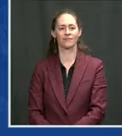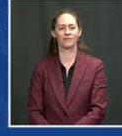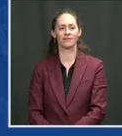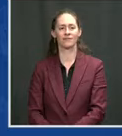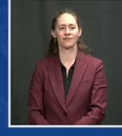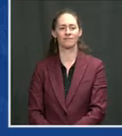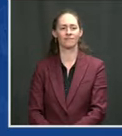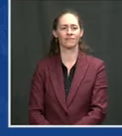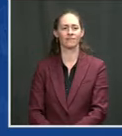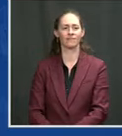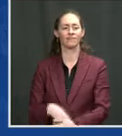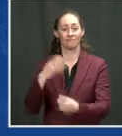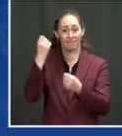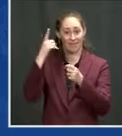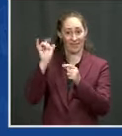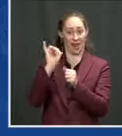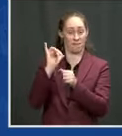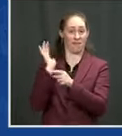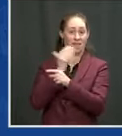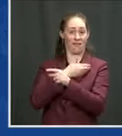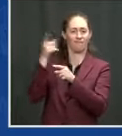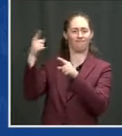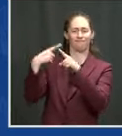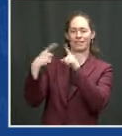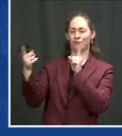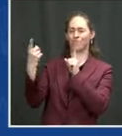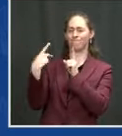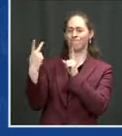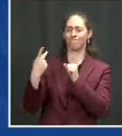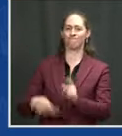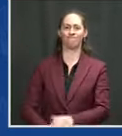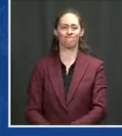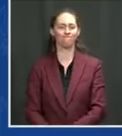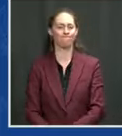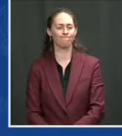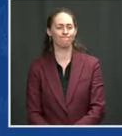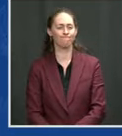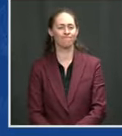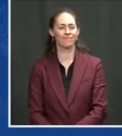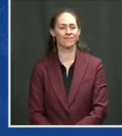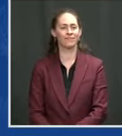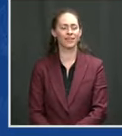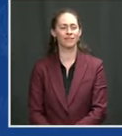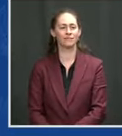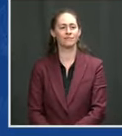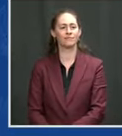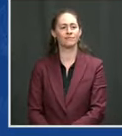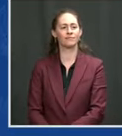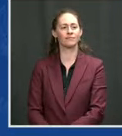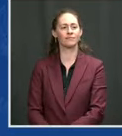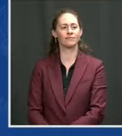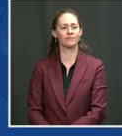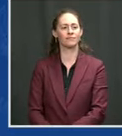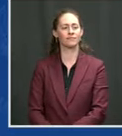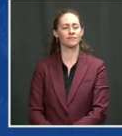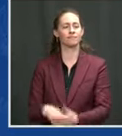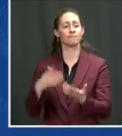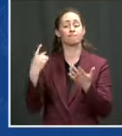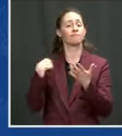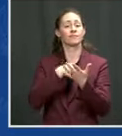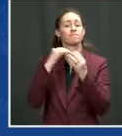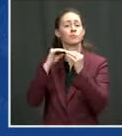Ohio Northern University is going out into small communities, and they announced when they're going to be there, they're going to be here this afternoon in this